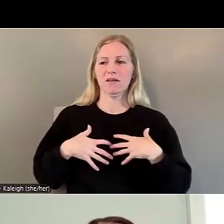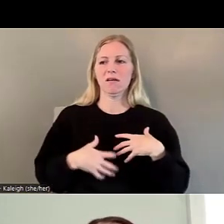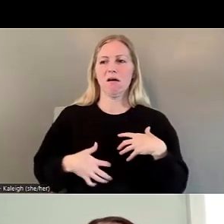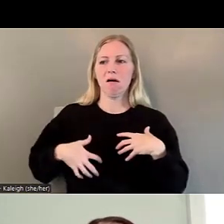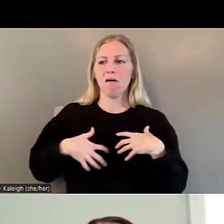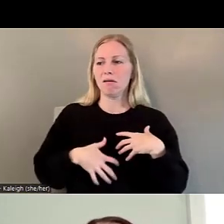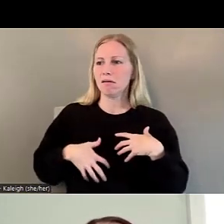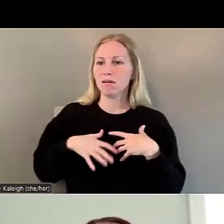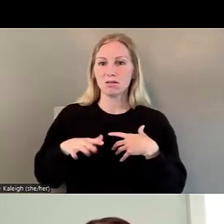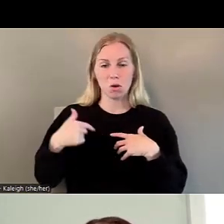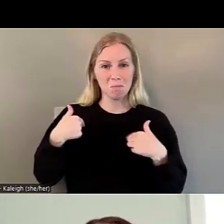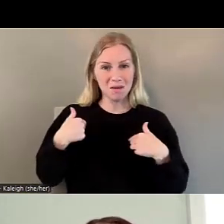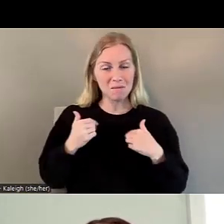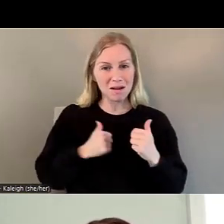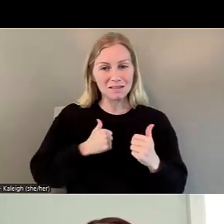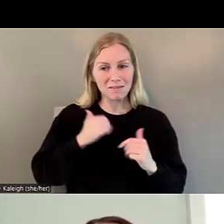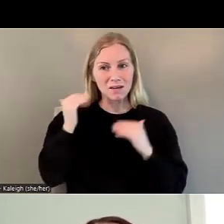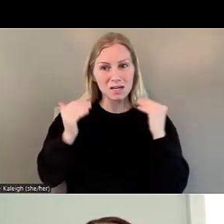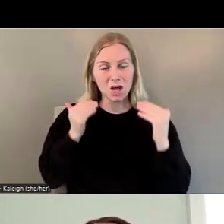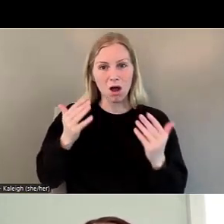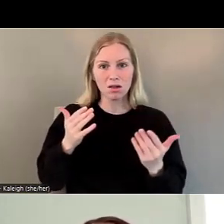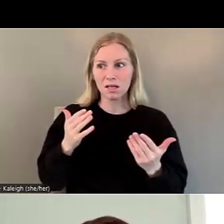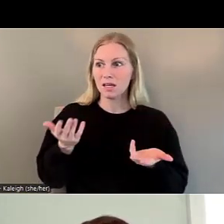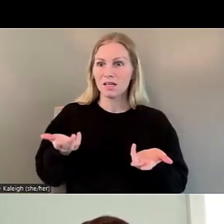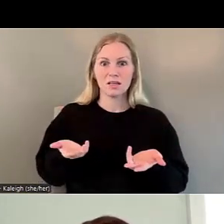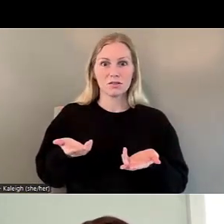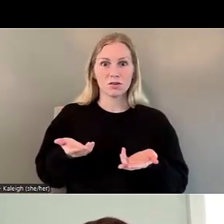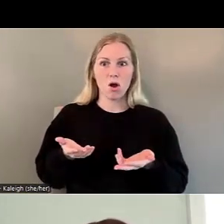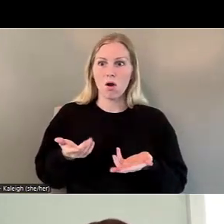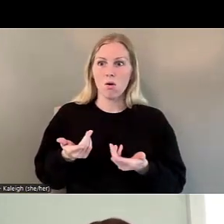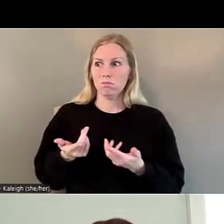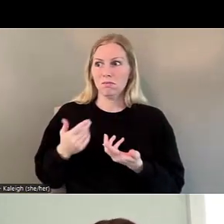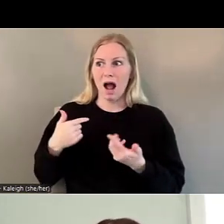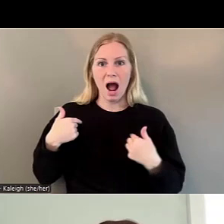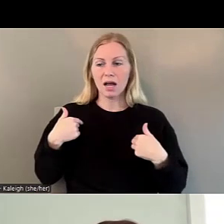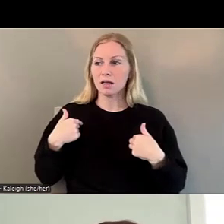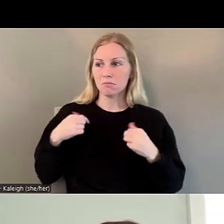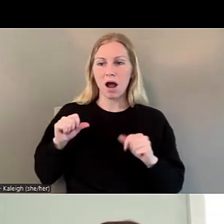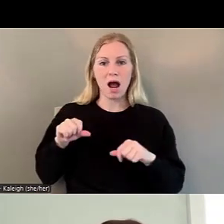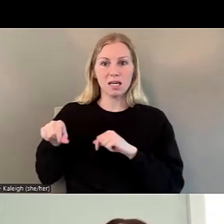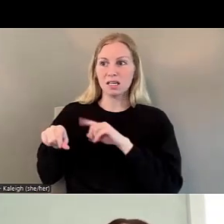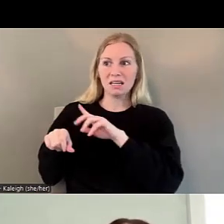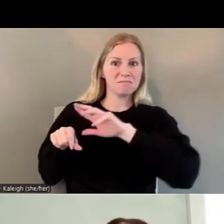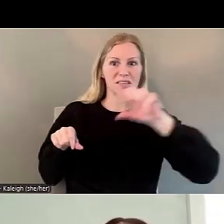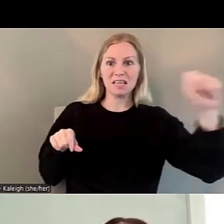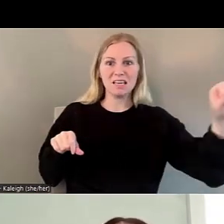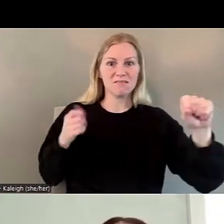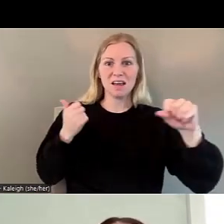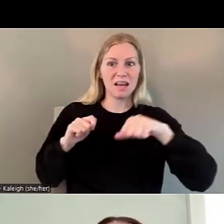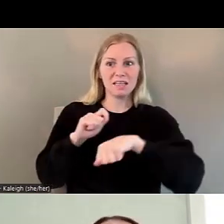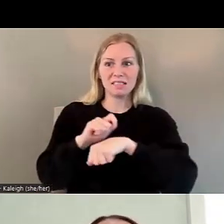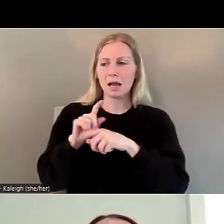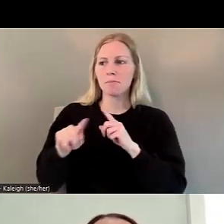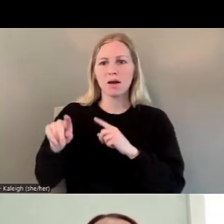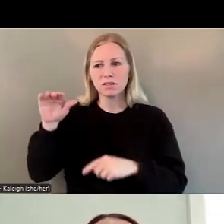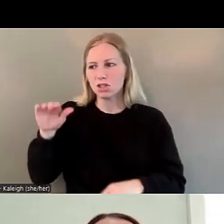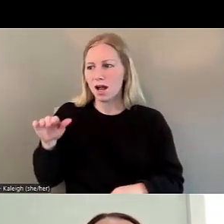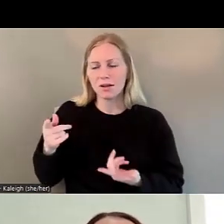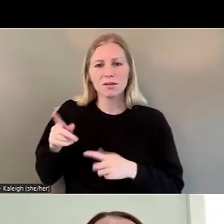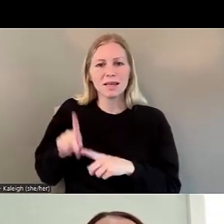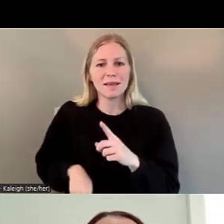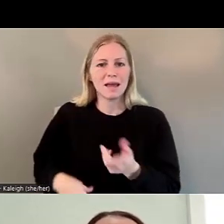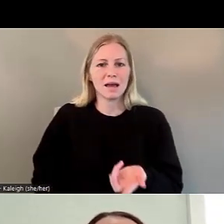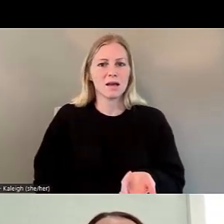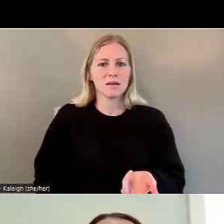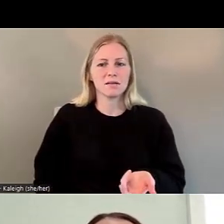well that I could walk out at any moment, how would a child feel when they couldn't? It didn't take long for us to find out. During a